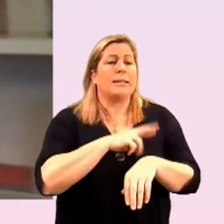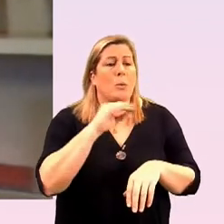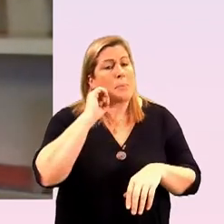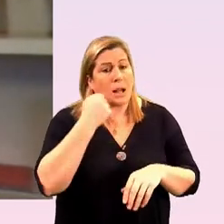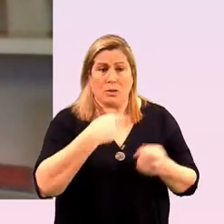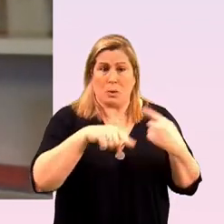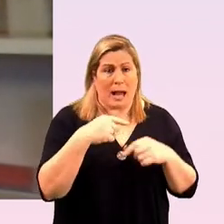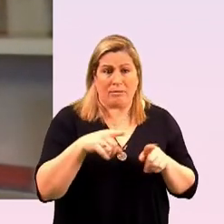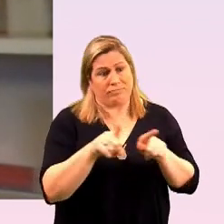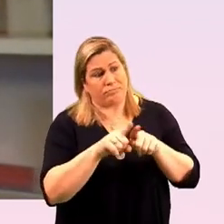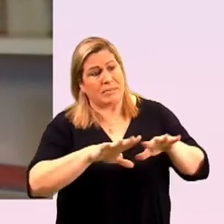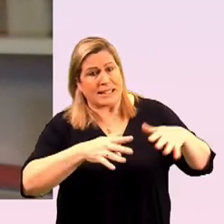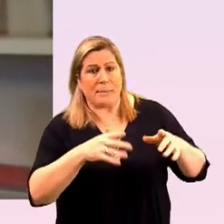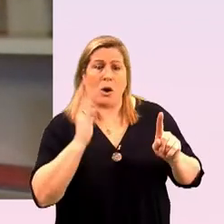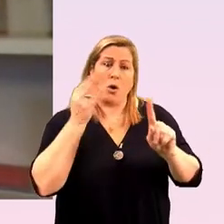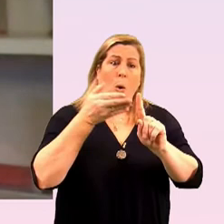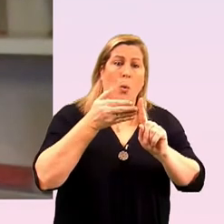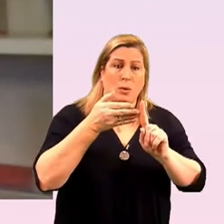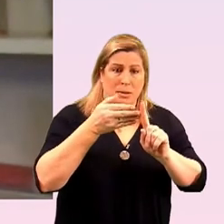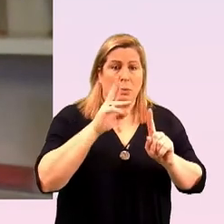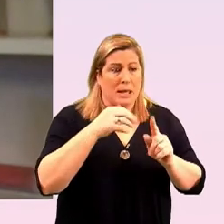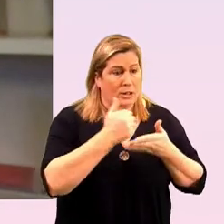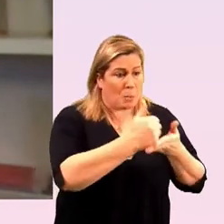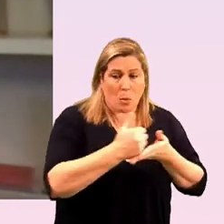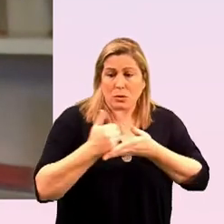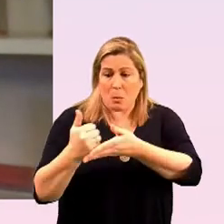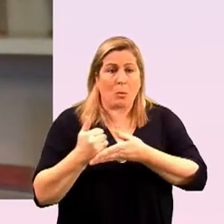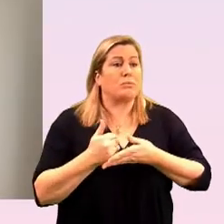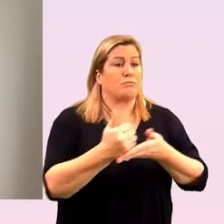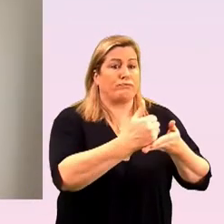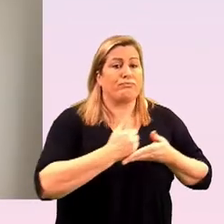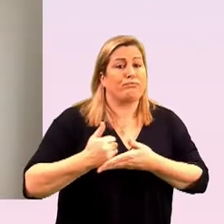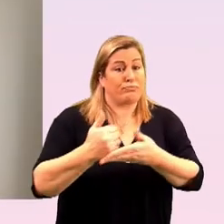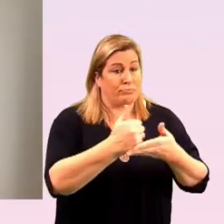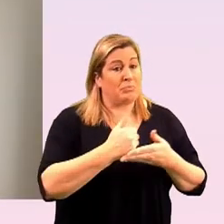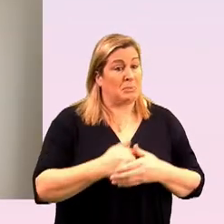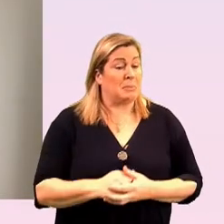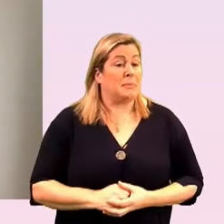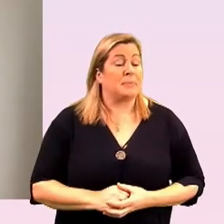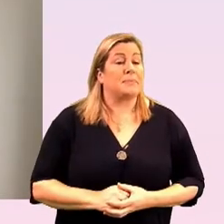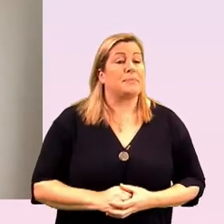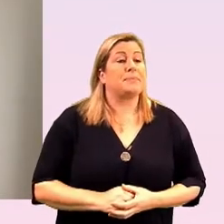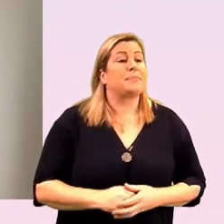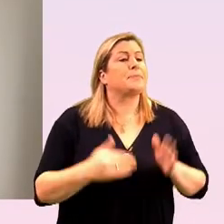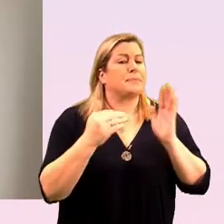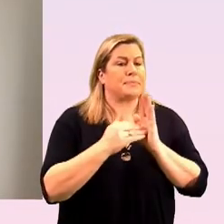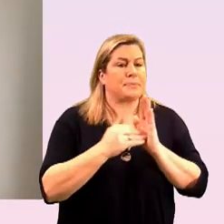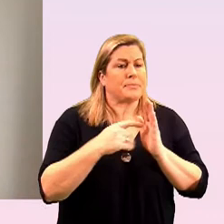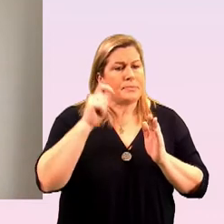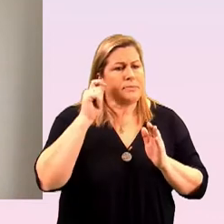goals in mind around that. So yeah, that's just my thoughts on that one, Éirénne. Yeah, thanks. Éirénne, and I think you